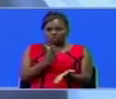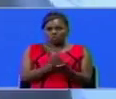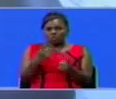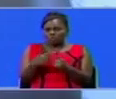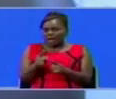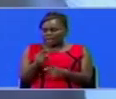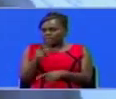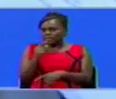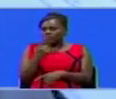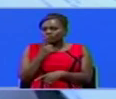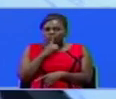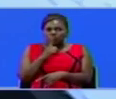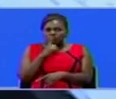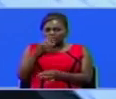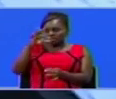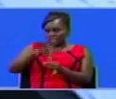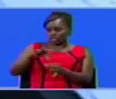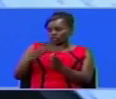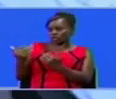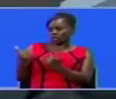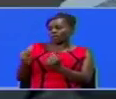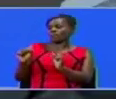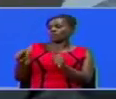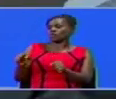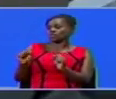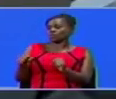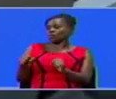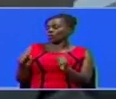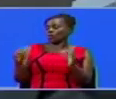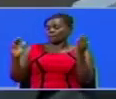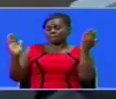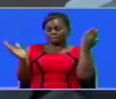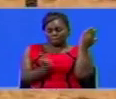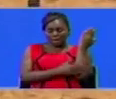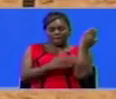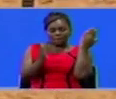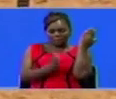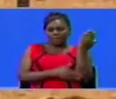murmurs that with an election around the corner, things are likely to take a turn for the worse.